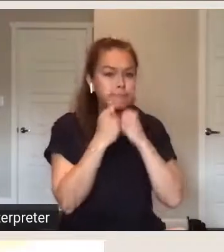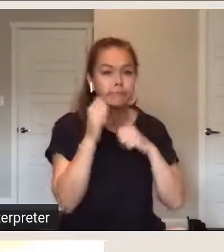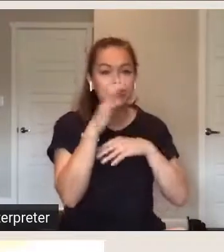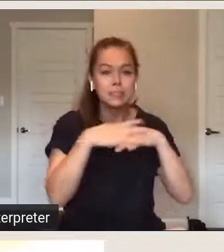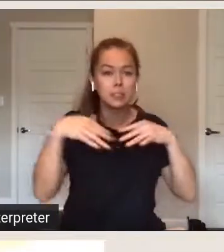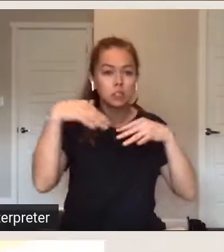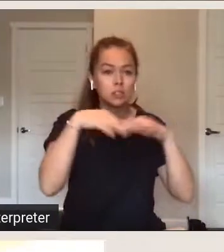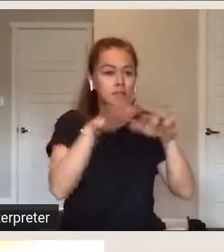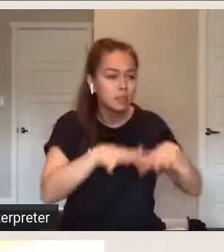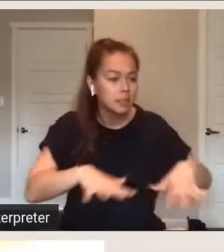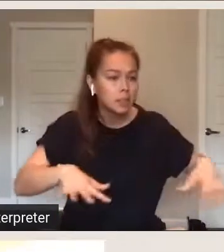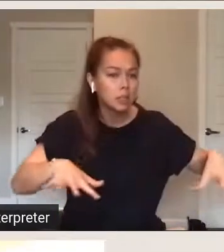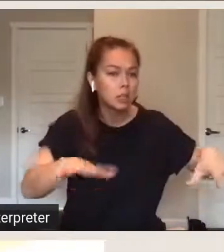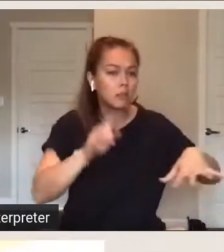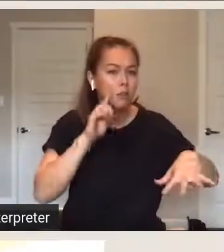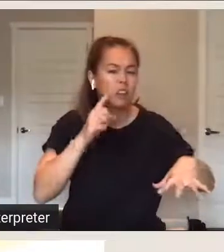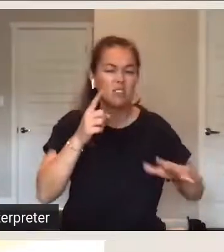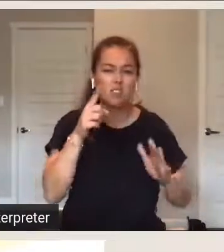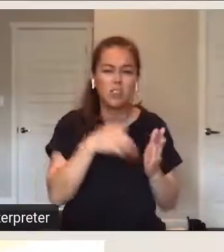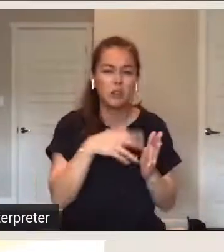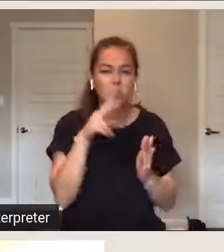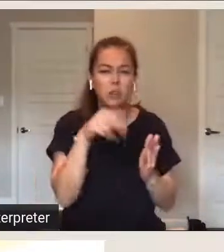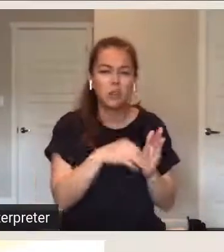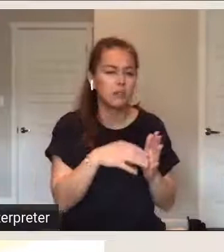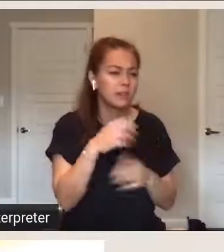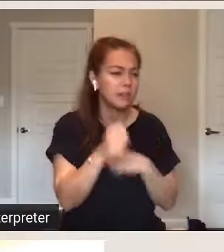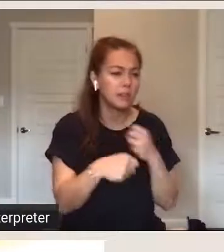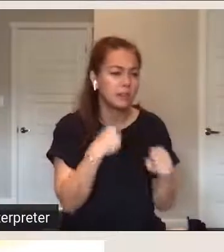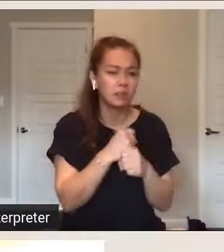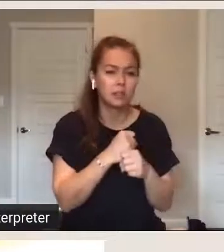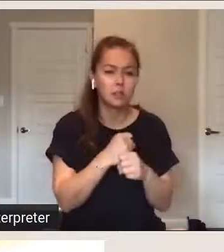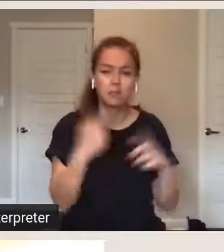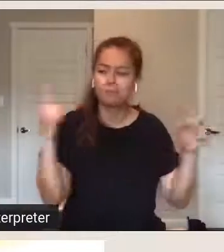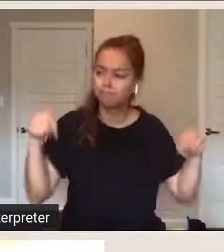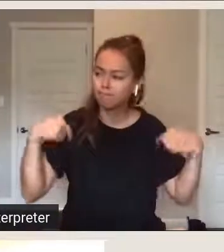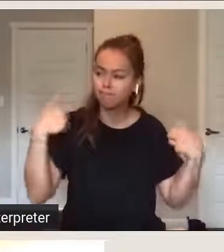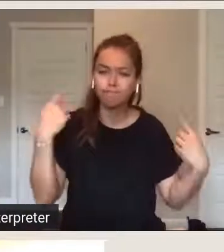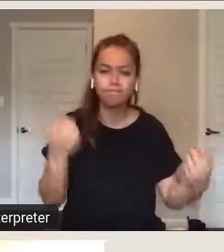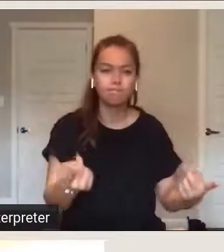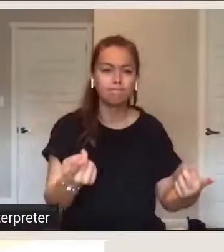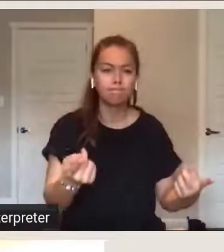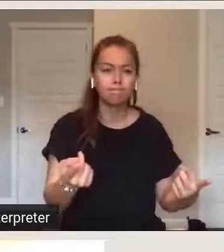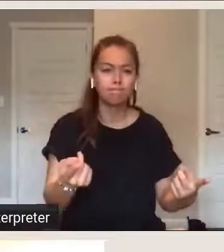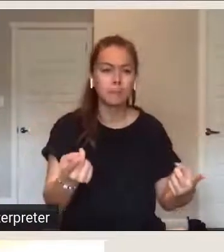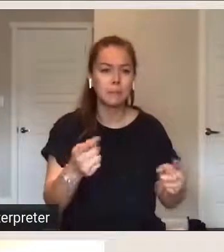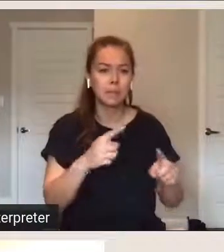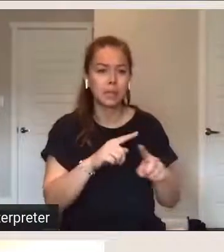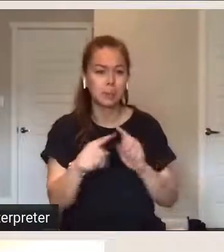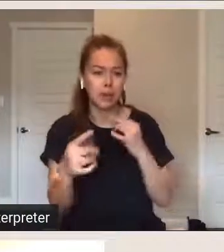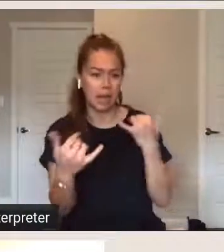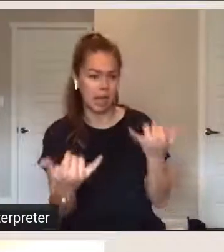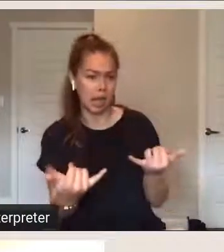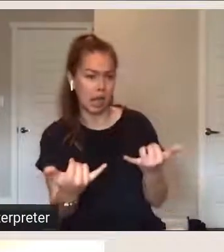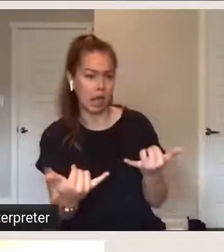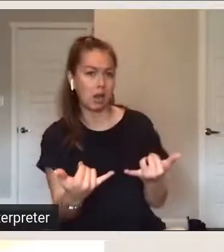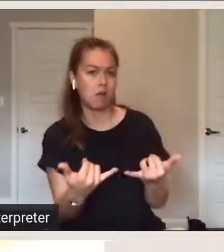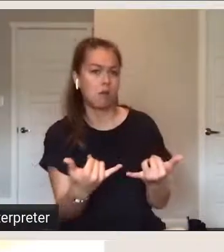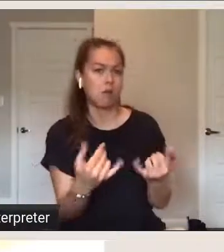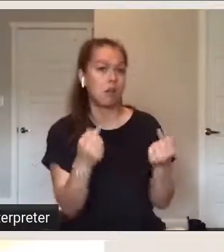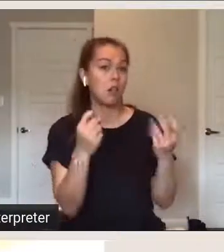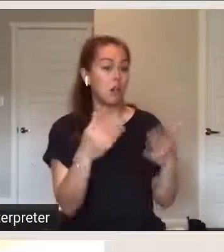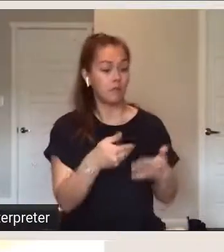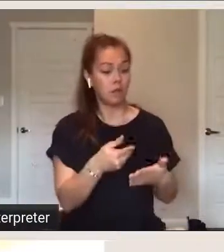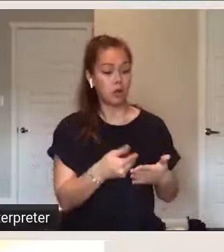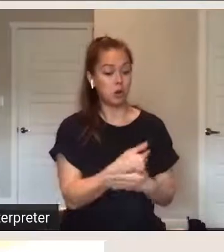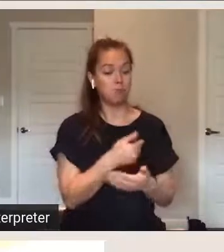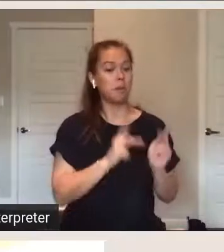but also has kind of gained this sense of neo-spirituality, like a lot of new spiritualists go there searching